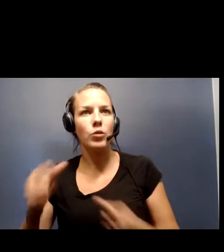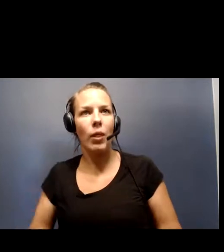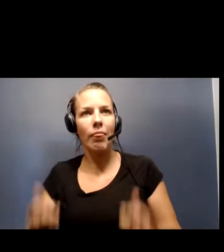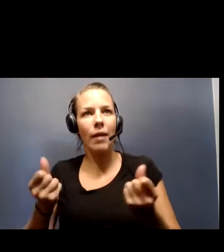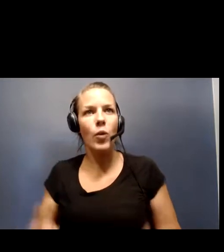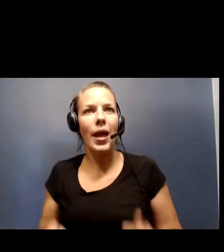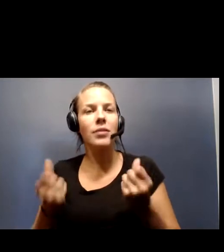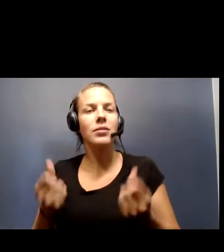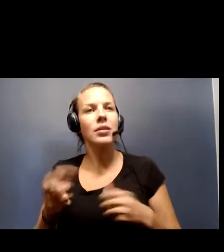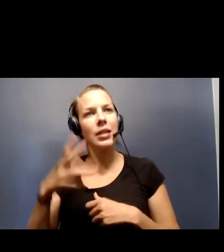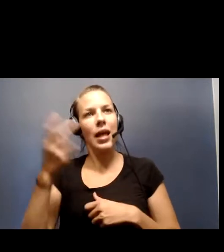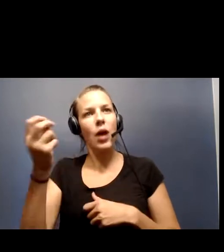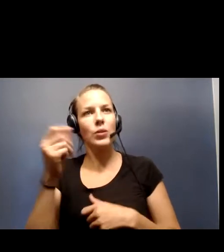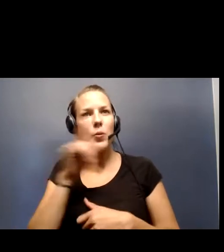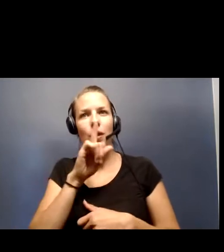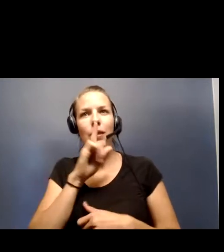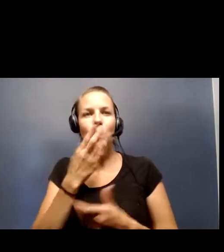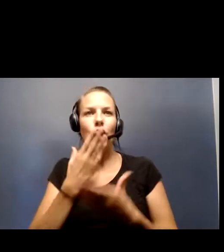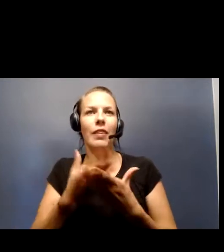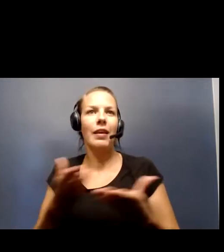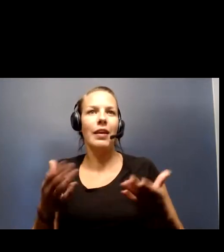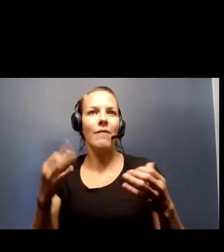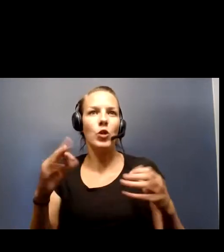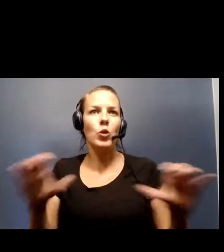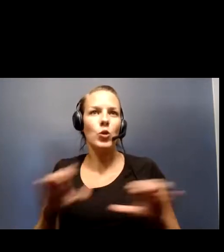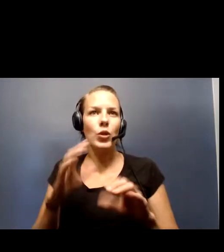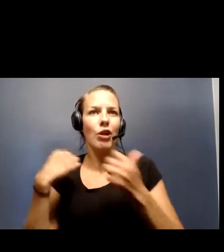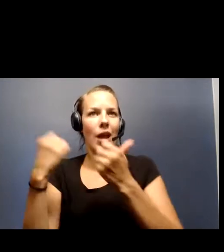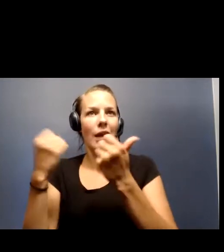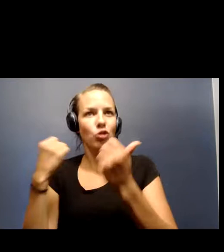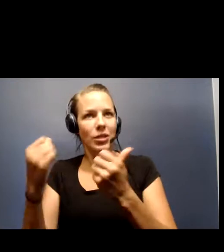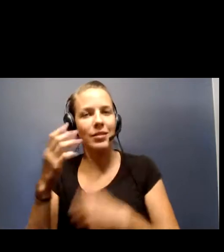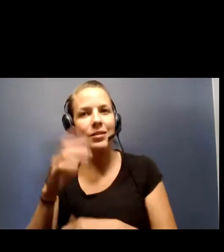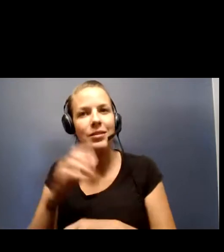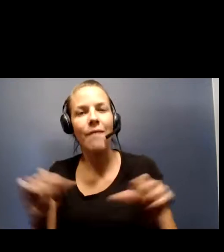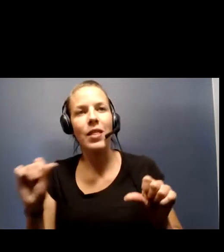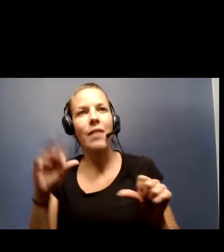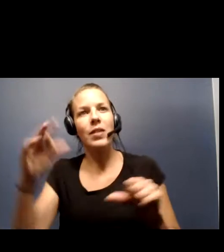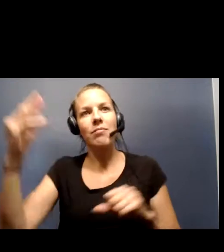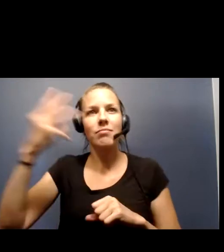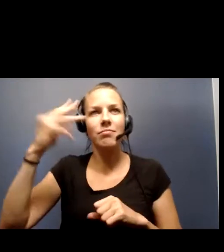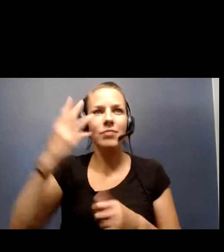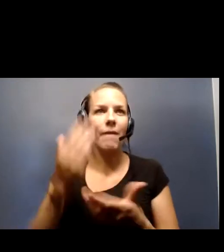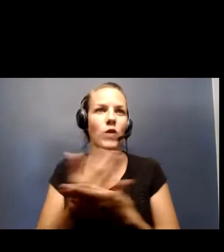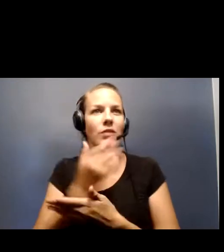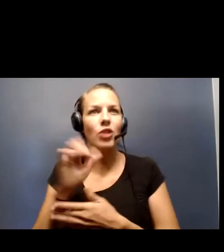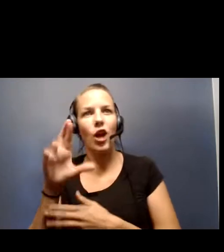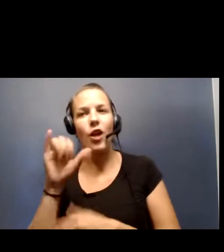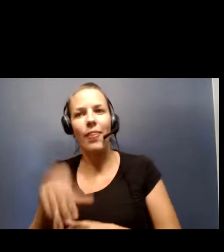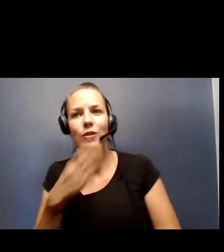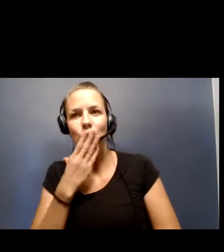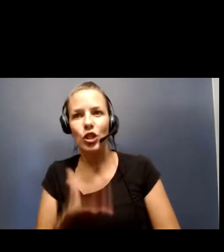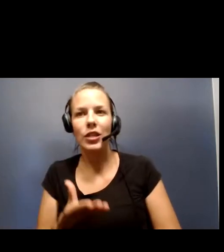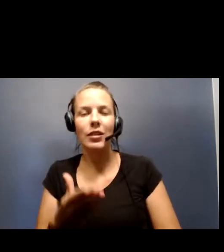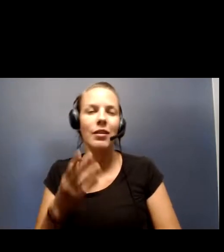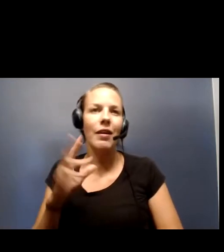Getting outside can actually be a really good thing if you can do your exercise safely out there. Getting the sunshine and fresh air can be good. We can get a little